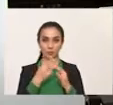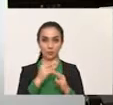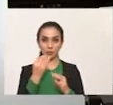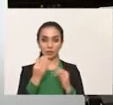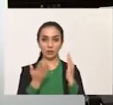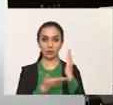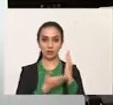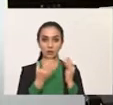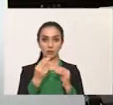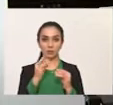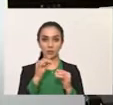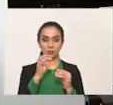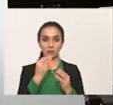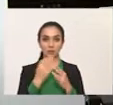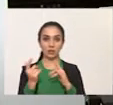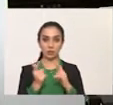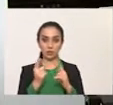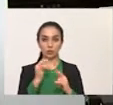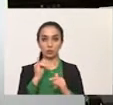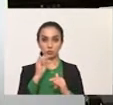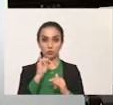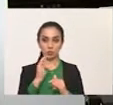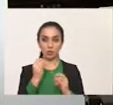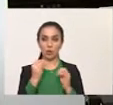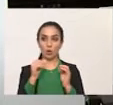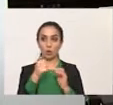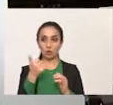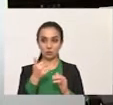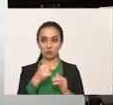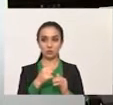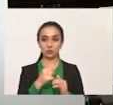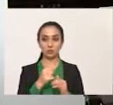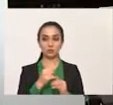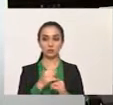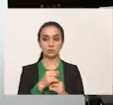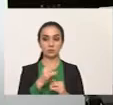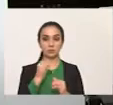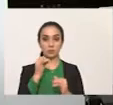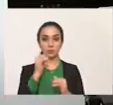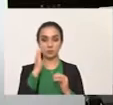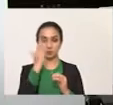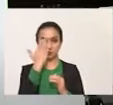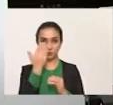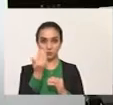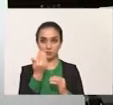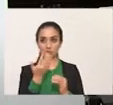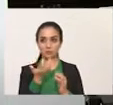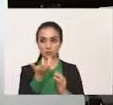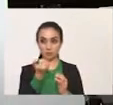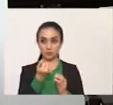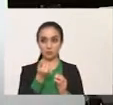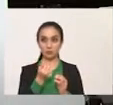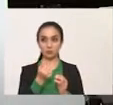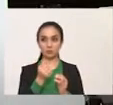tayoqchasi preparatini tayyorlash uchun oldin, demak, buyum oynachasini olamiz.